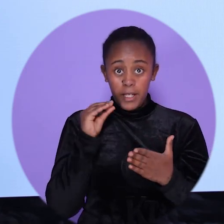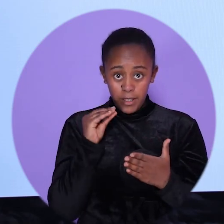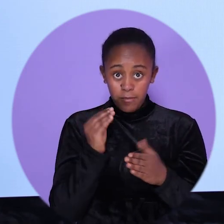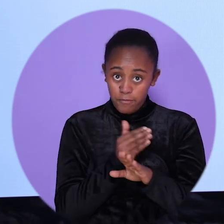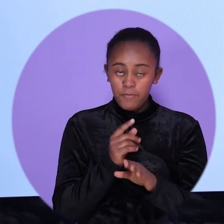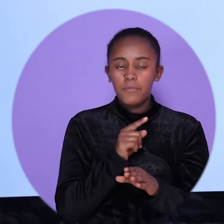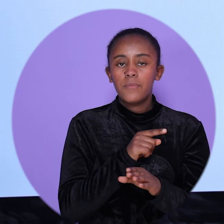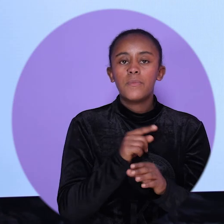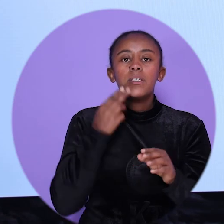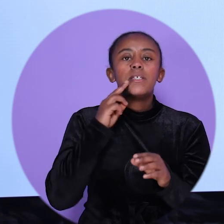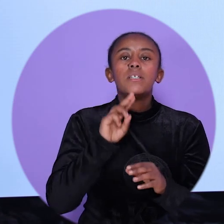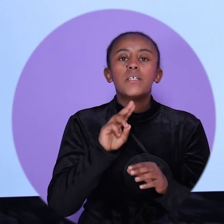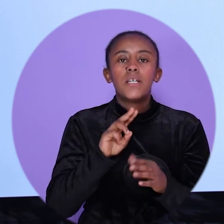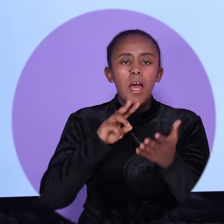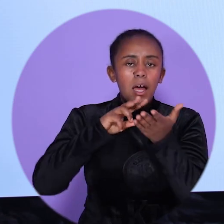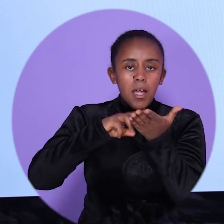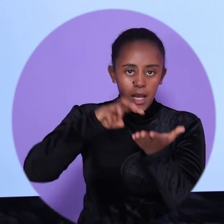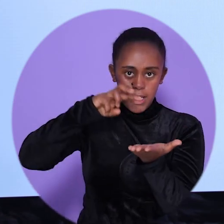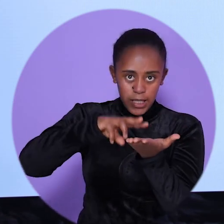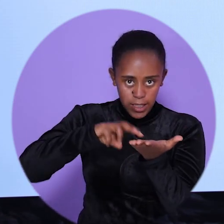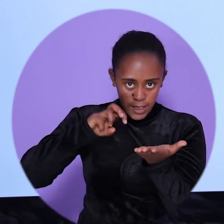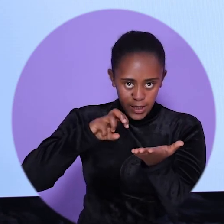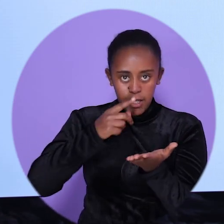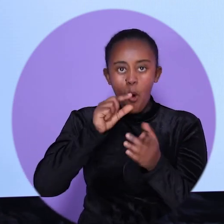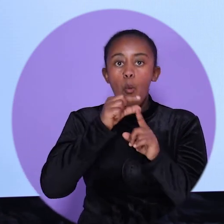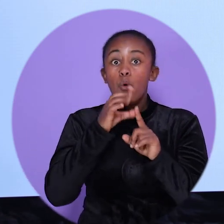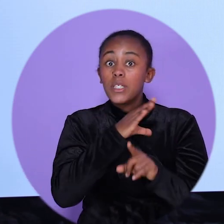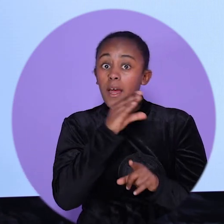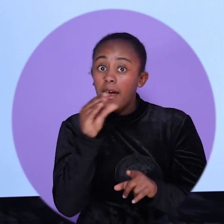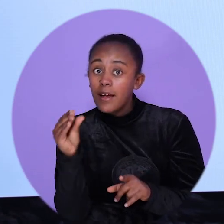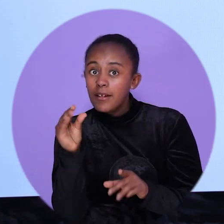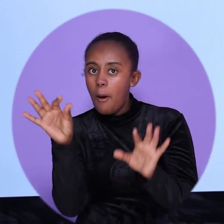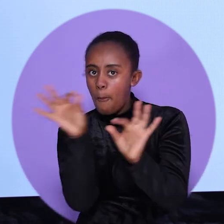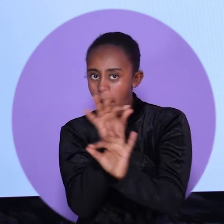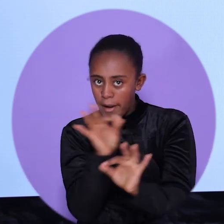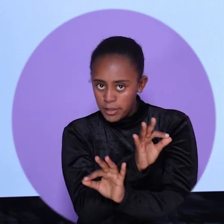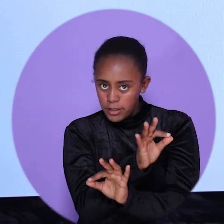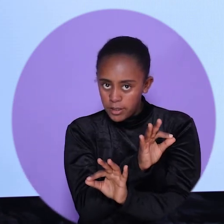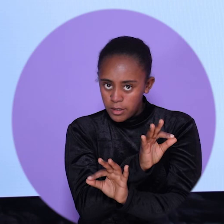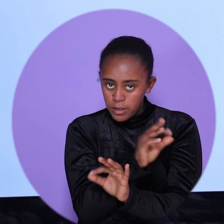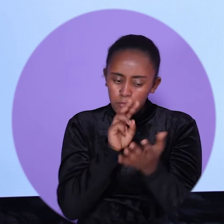The instruction, it says, read the words and match them with the picture.